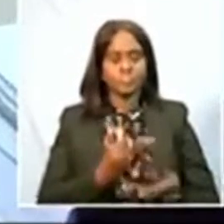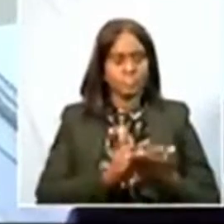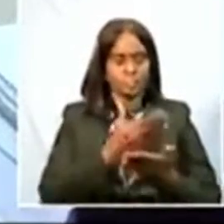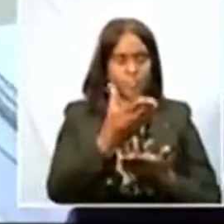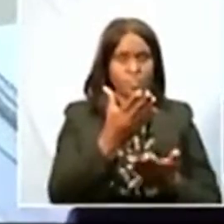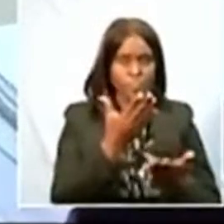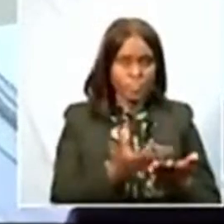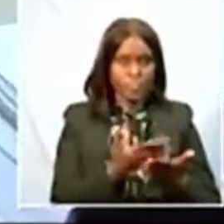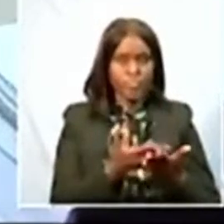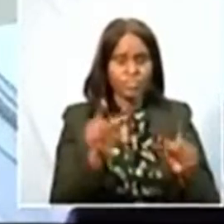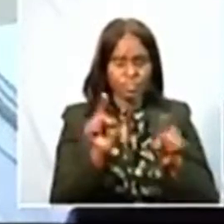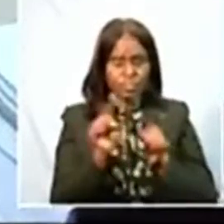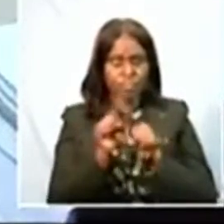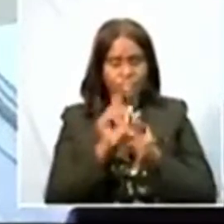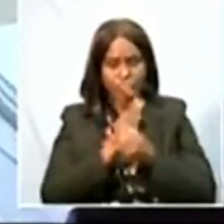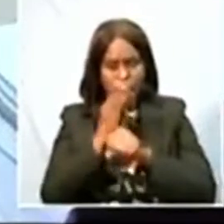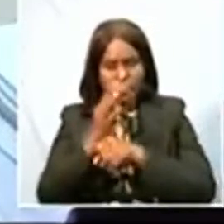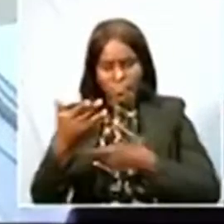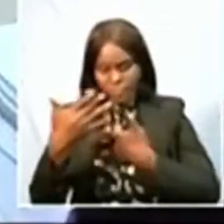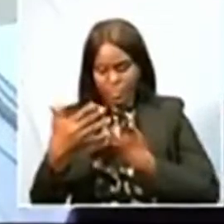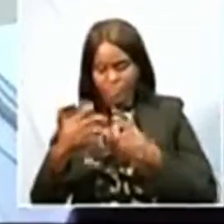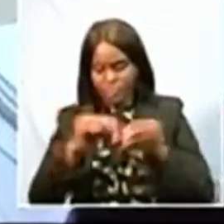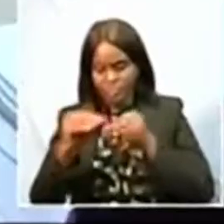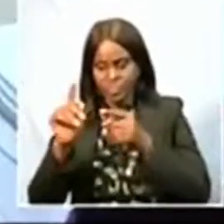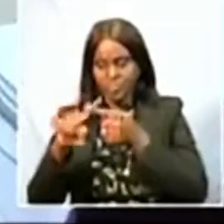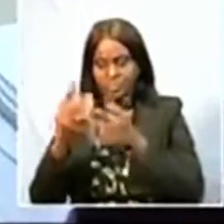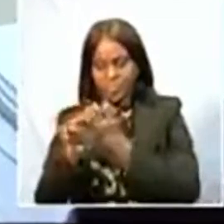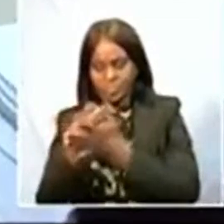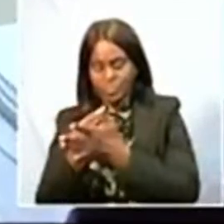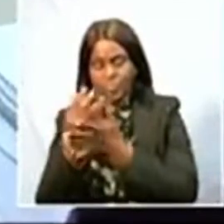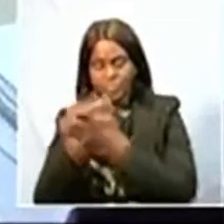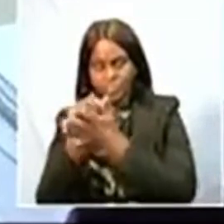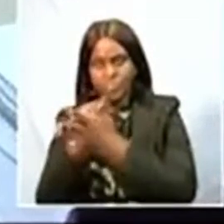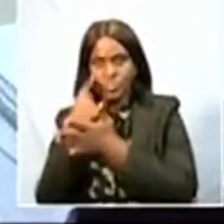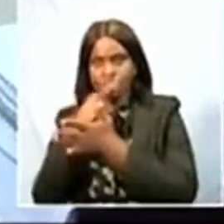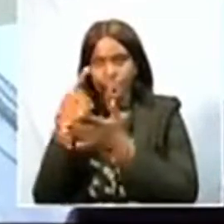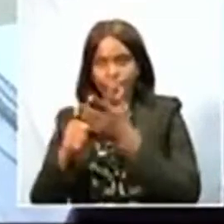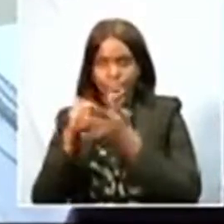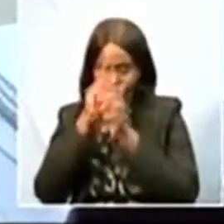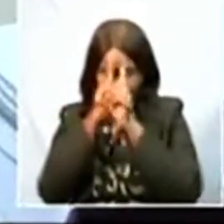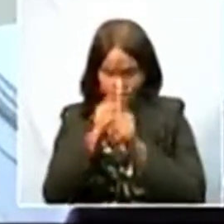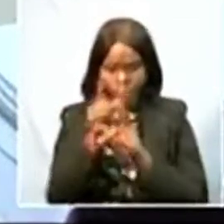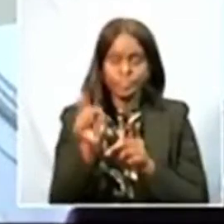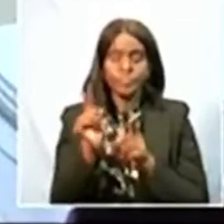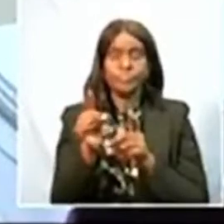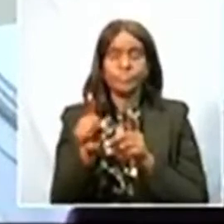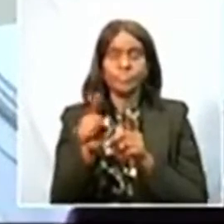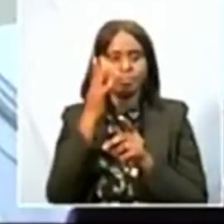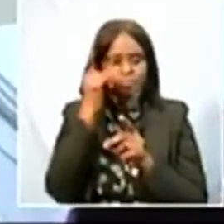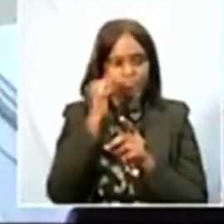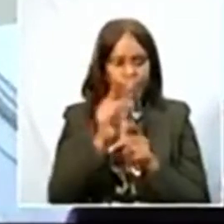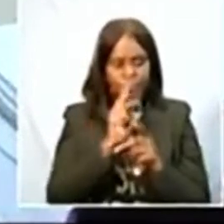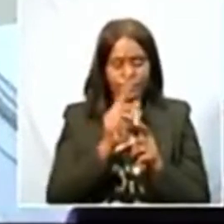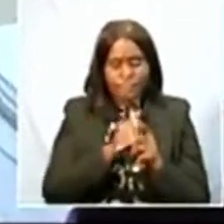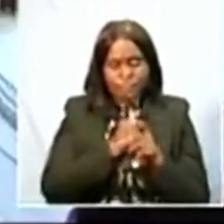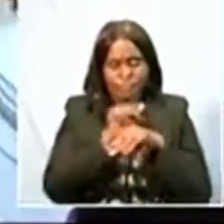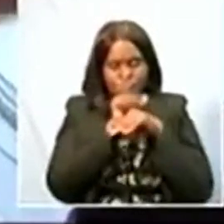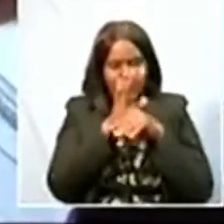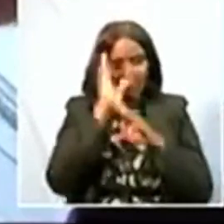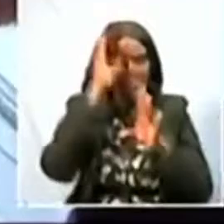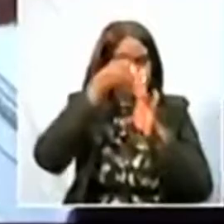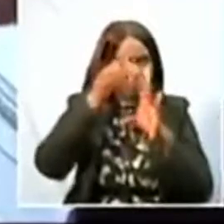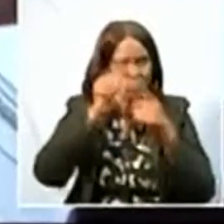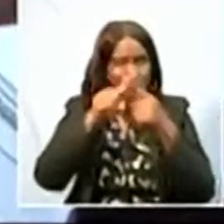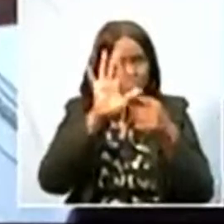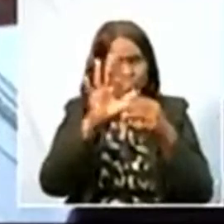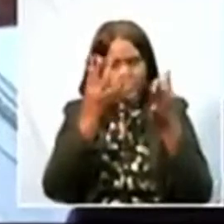Procurement, then the papers go to finance. Finance, who should ascertain. Why are we sending direct into